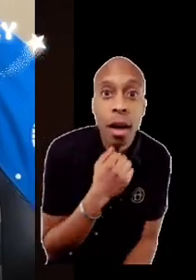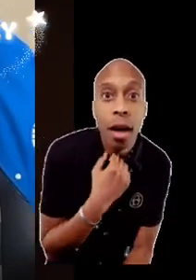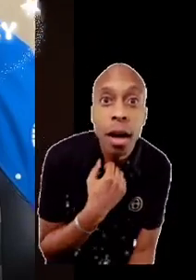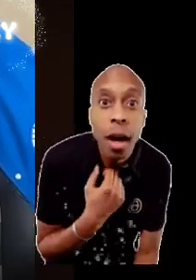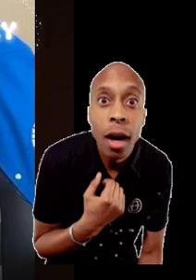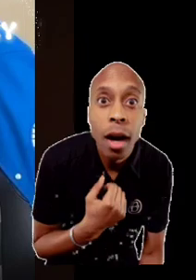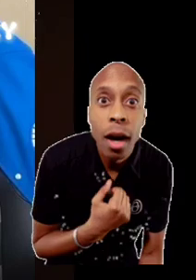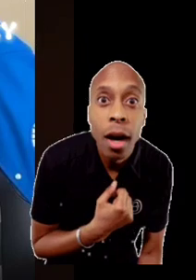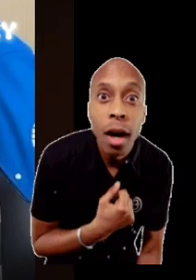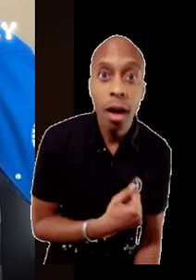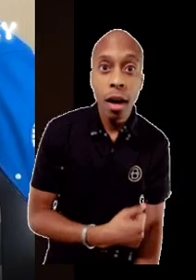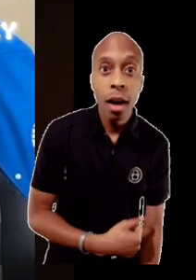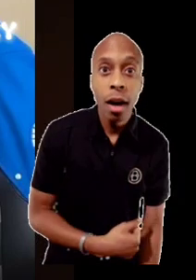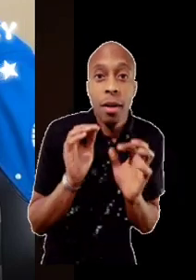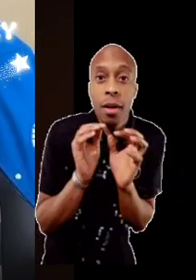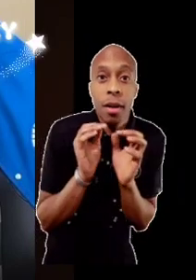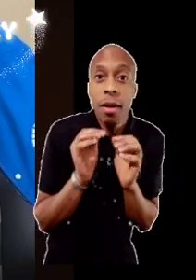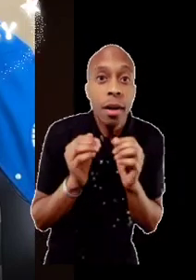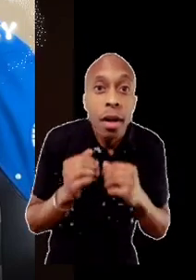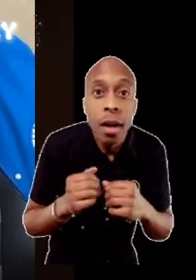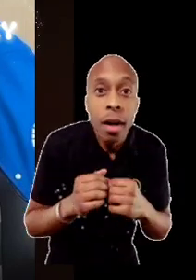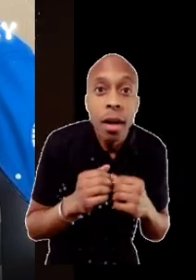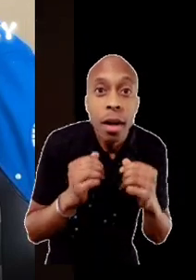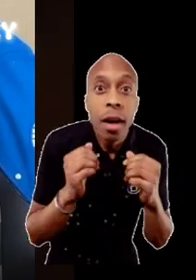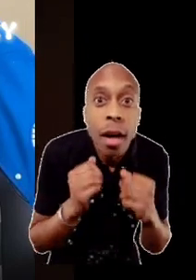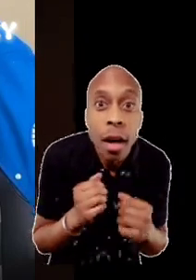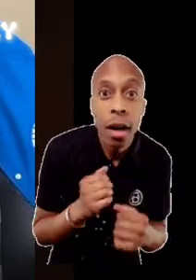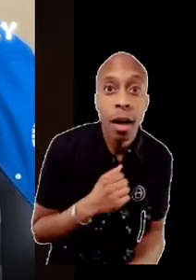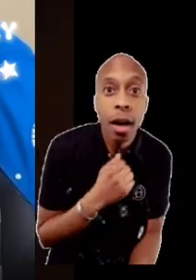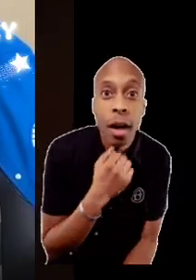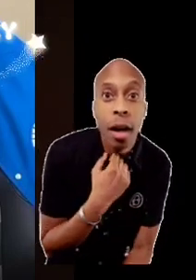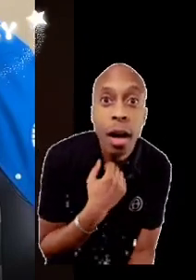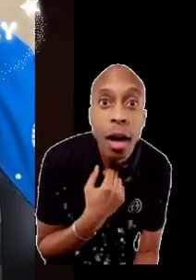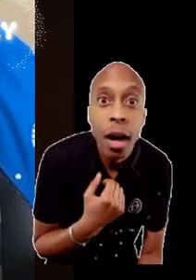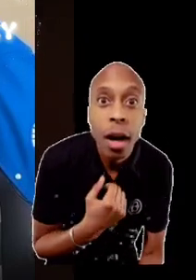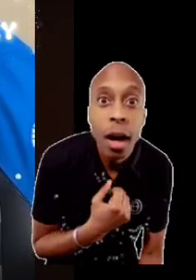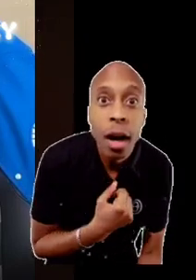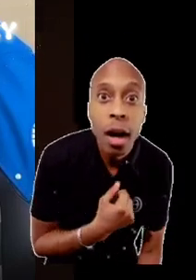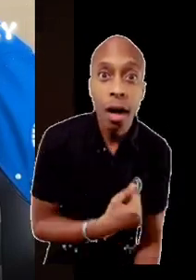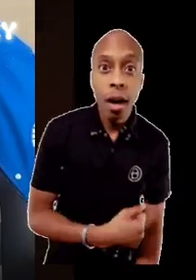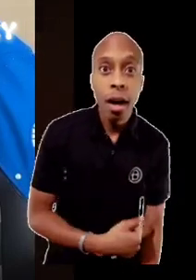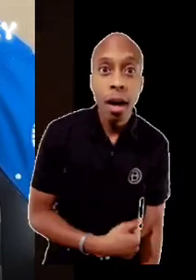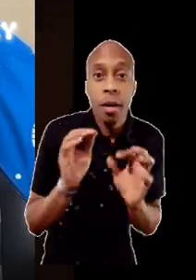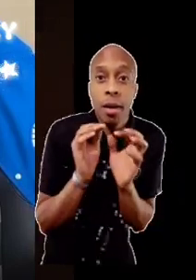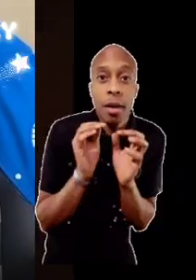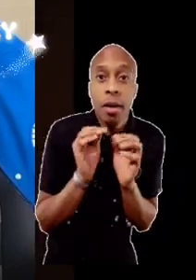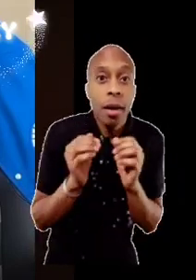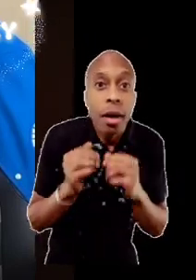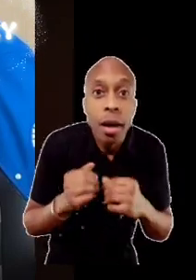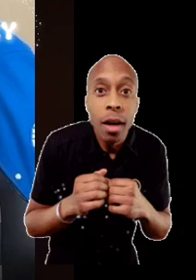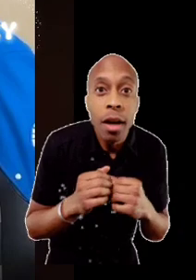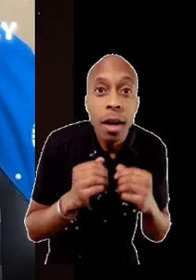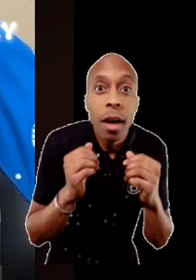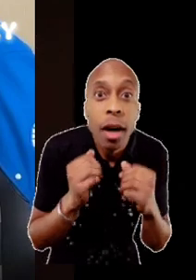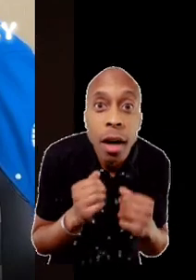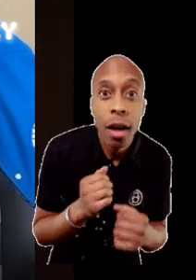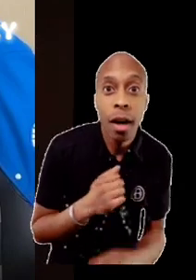I want to sit down and talk in a quiet. I'm not talking about nothing where the ears can hear out loud. I see it.